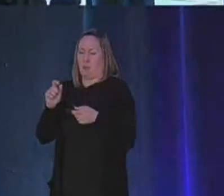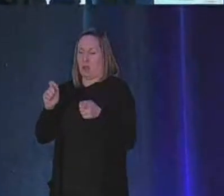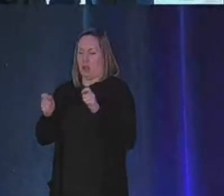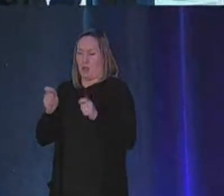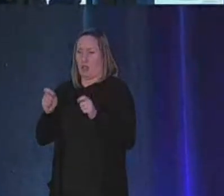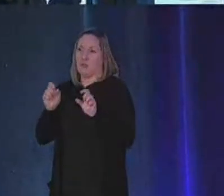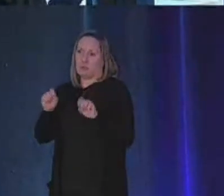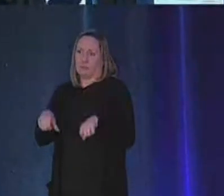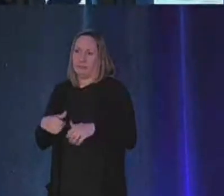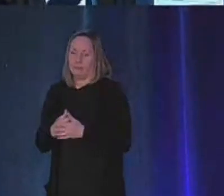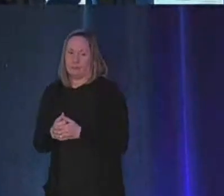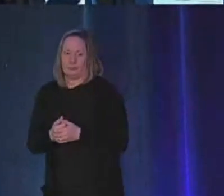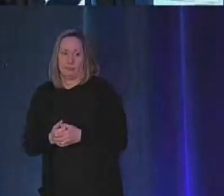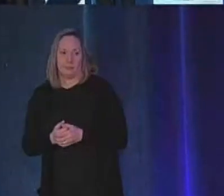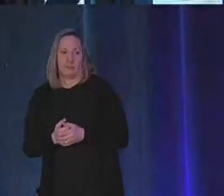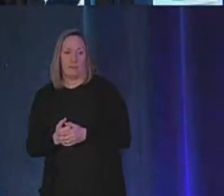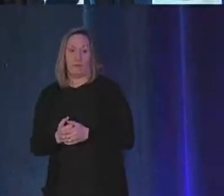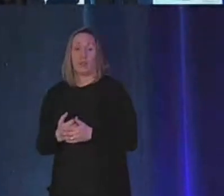so.